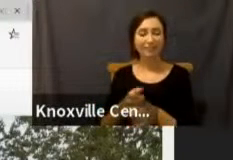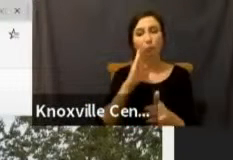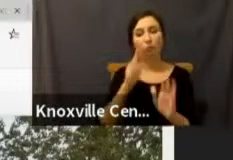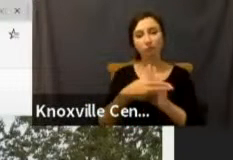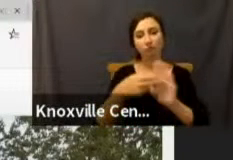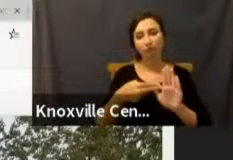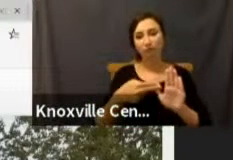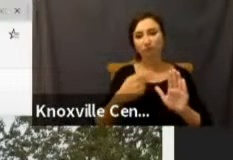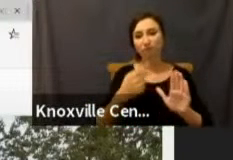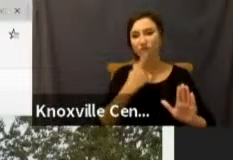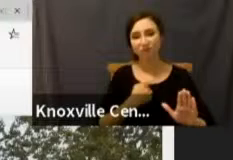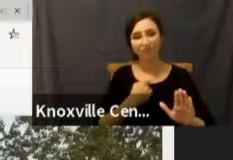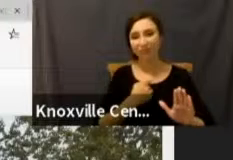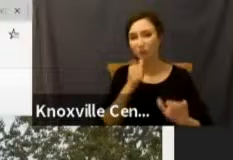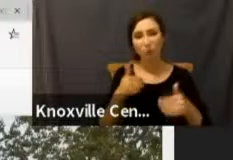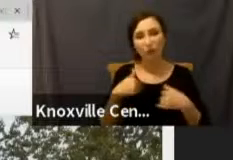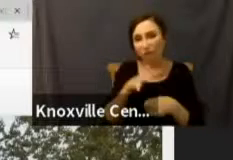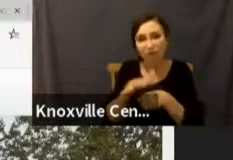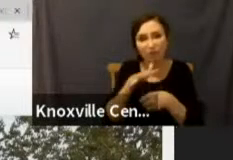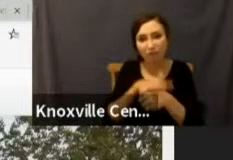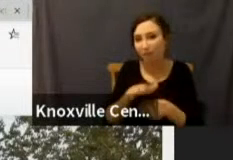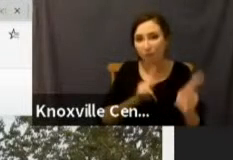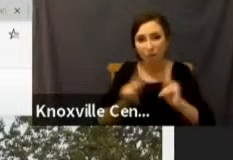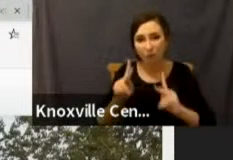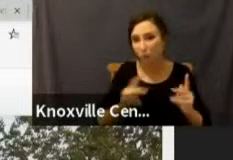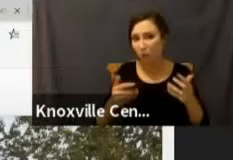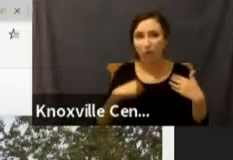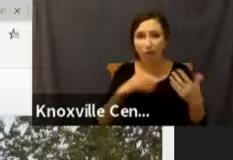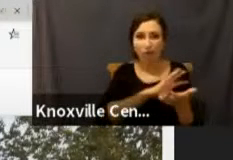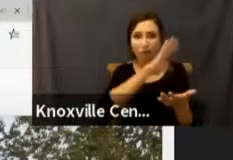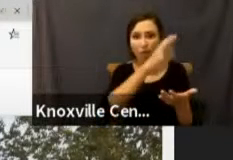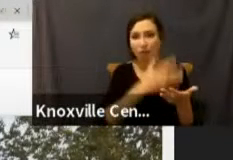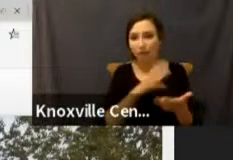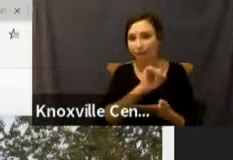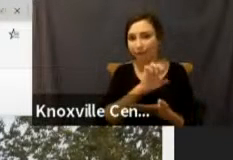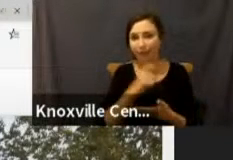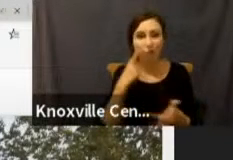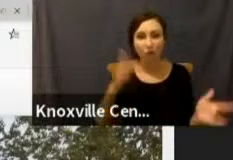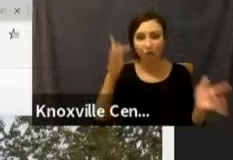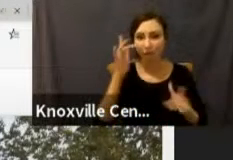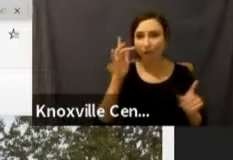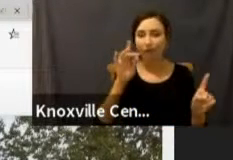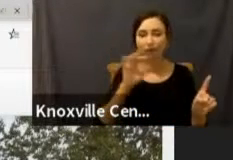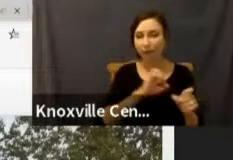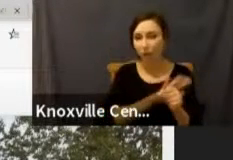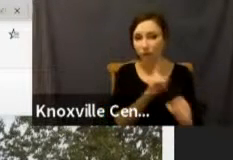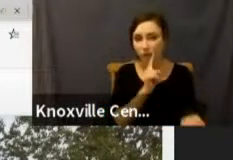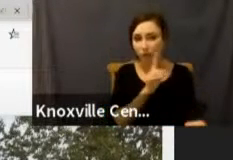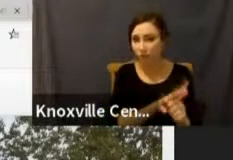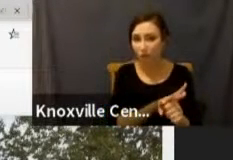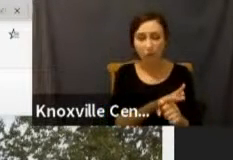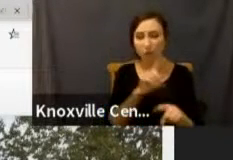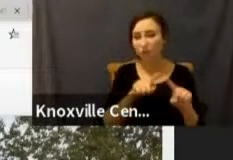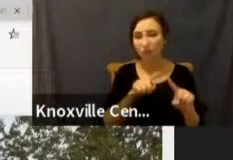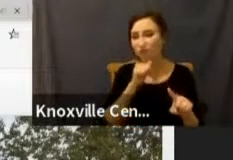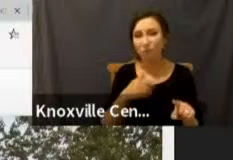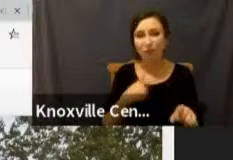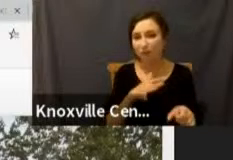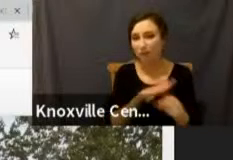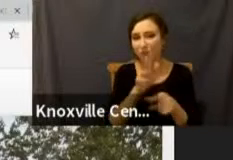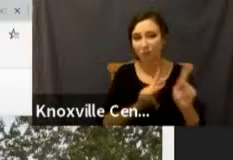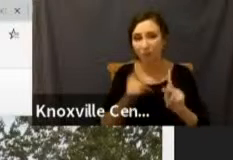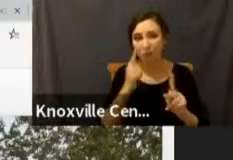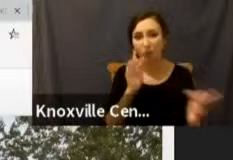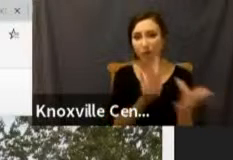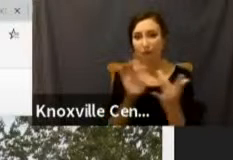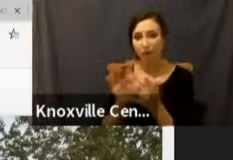we can't bring on enough people to adequately contact trace. And as we've announced in the